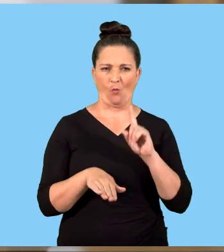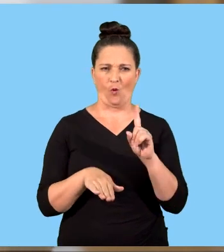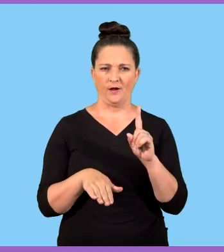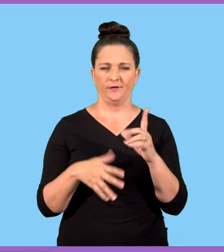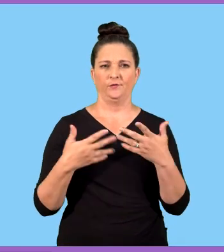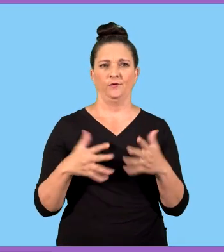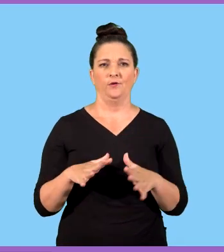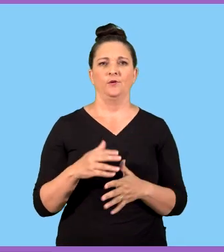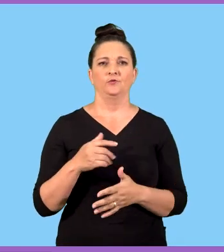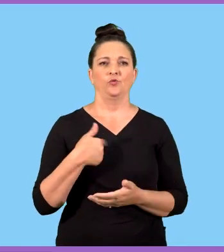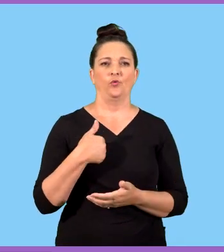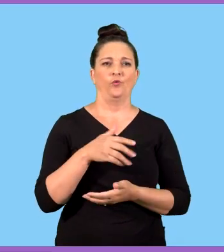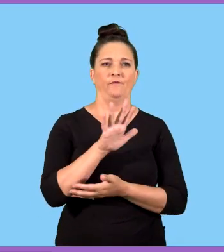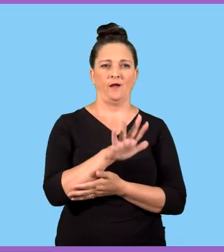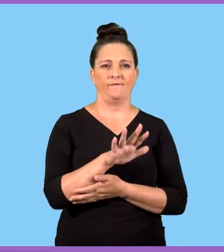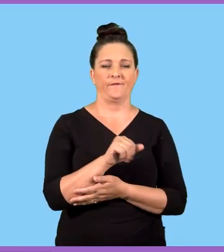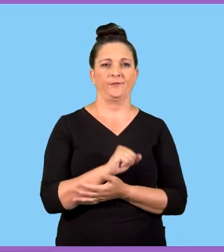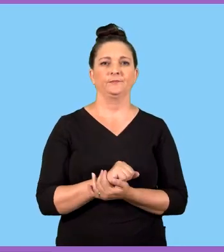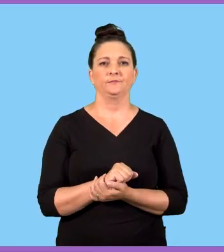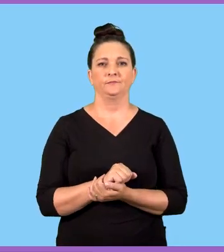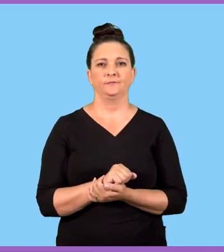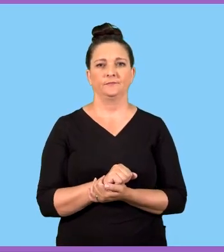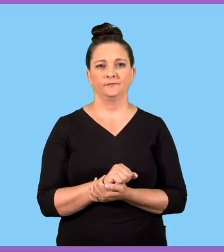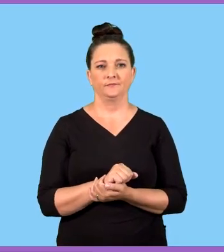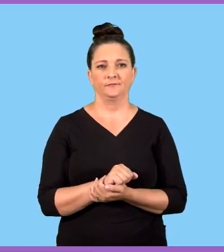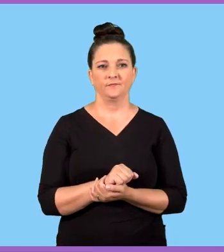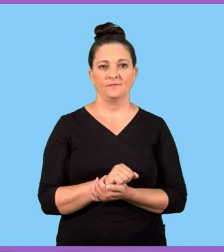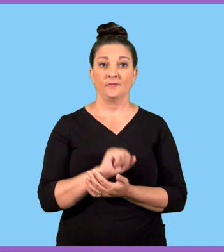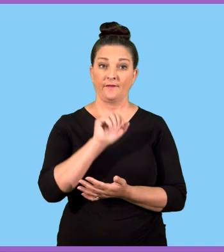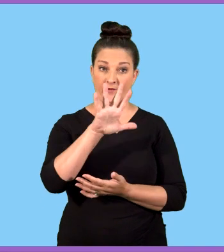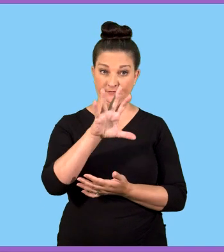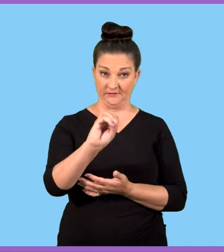1. I just want to write it a bit neater for us. So 5,